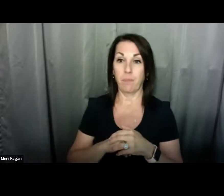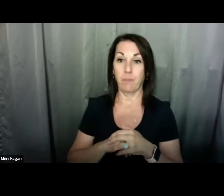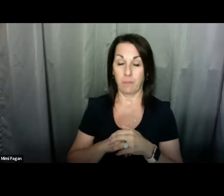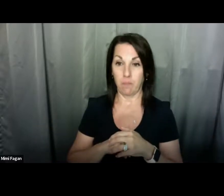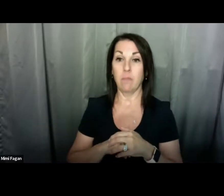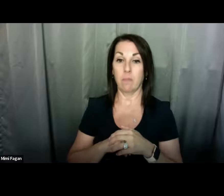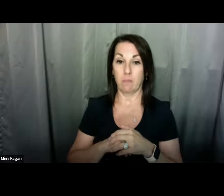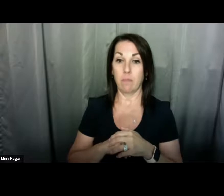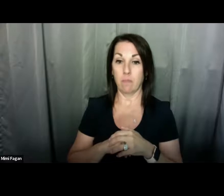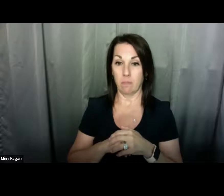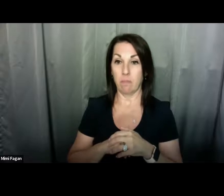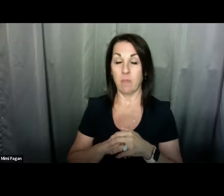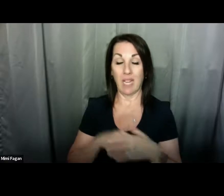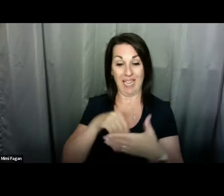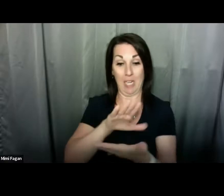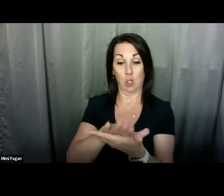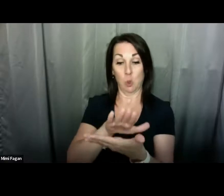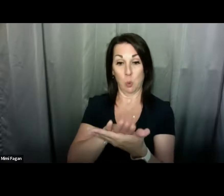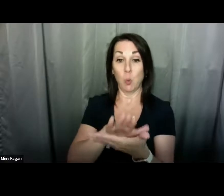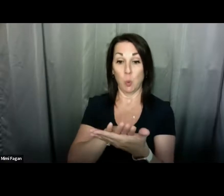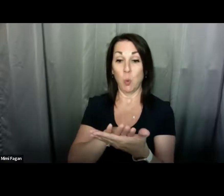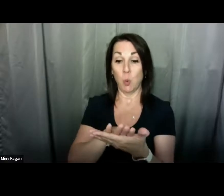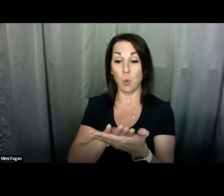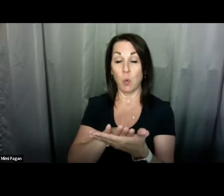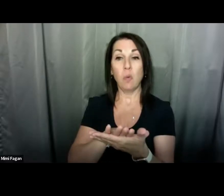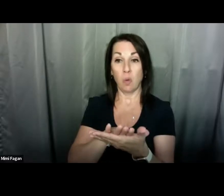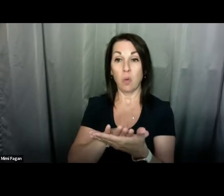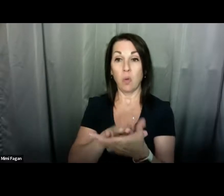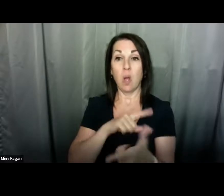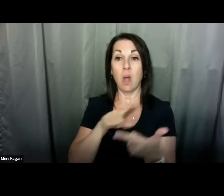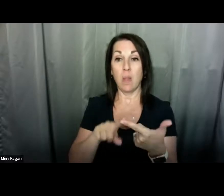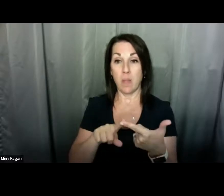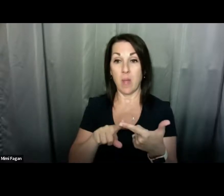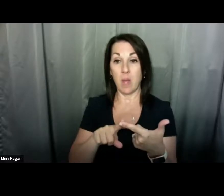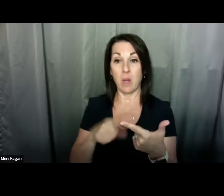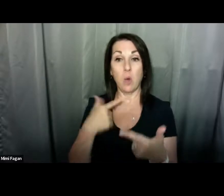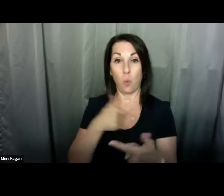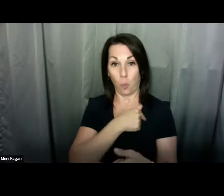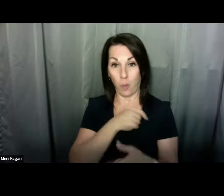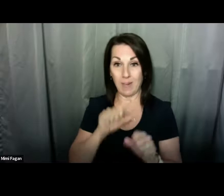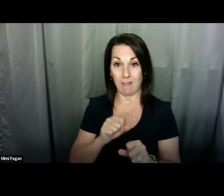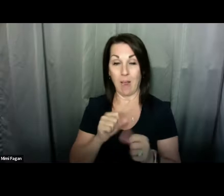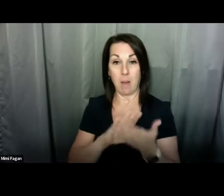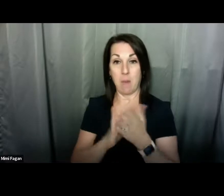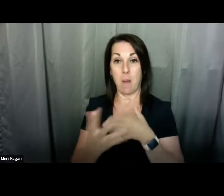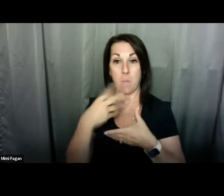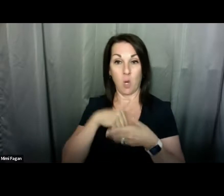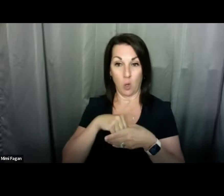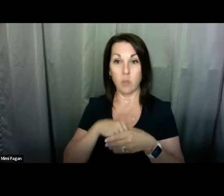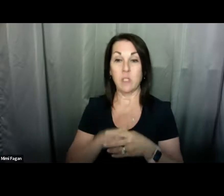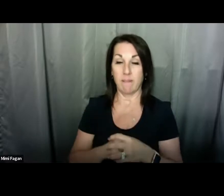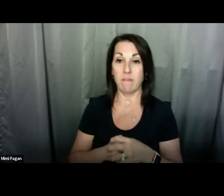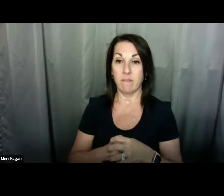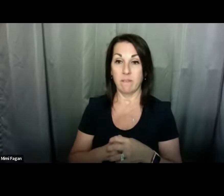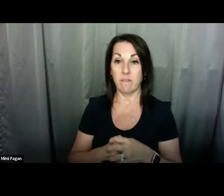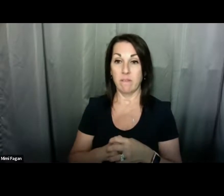encountering in their school, which were anti-inclusionist, if you know what I'm saying. We're going to